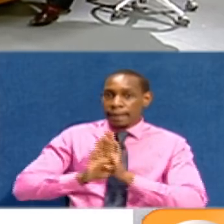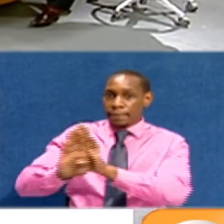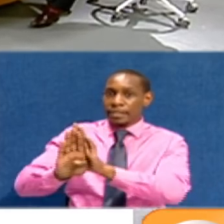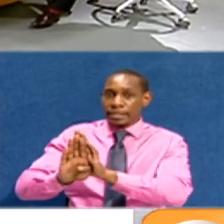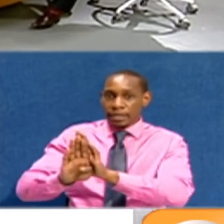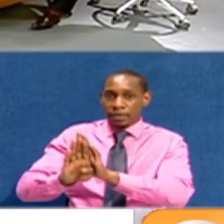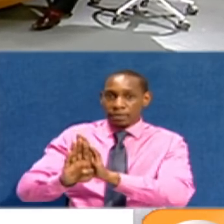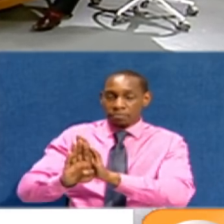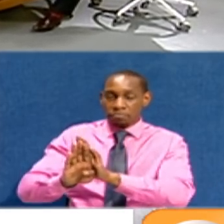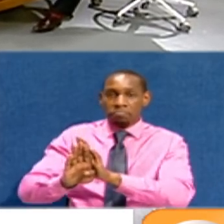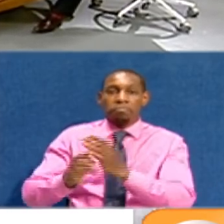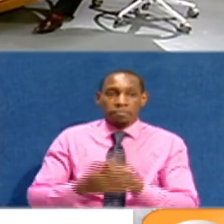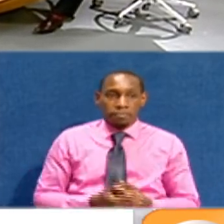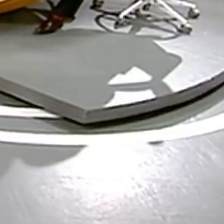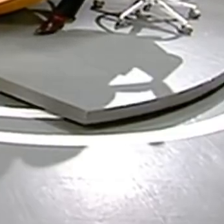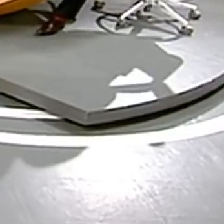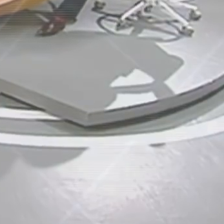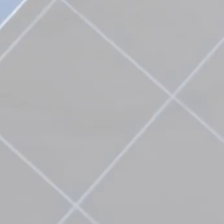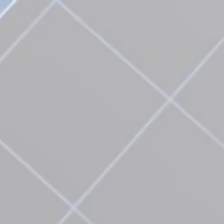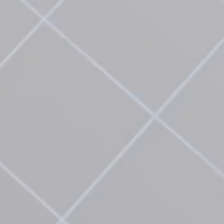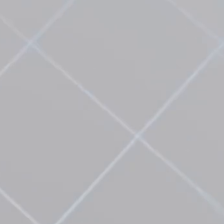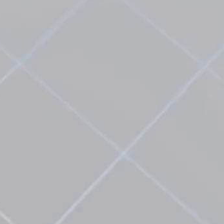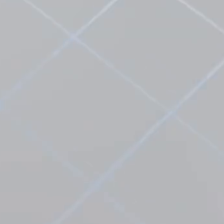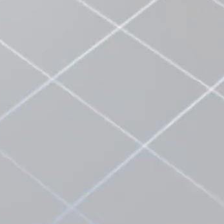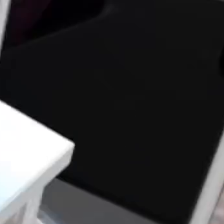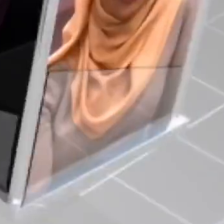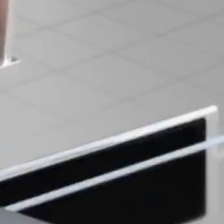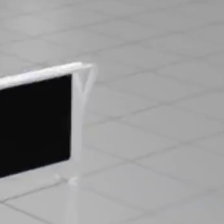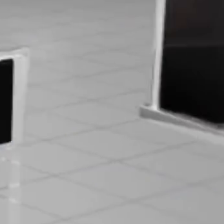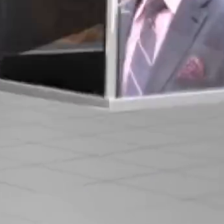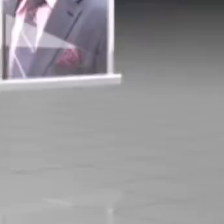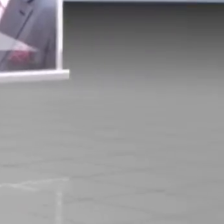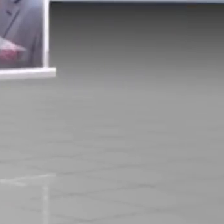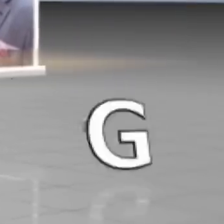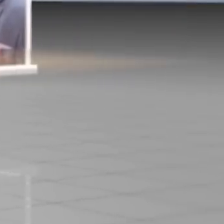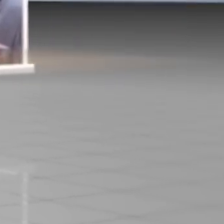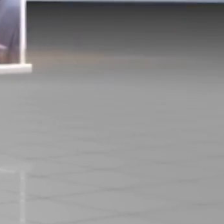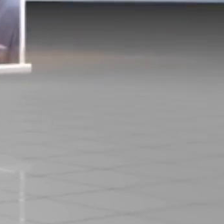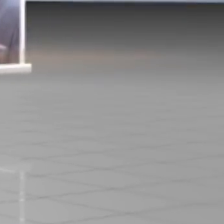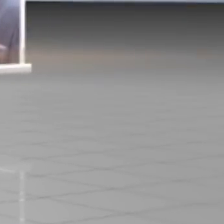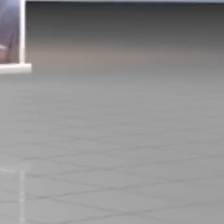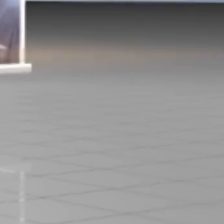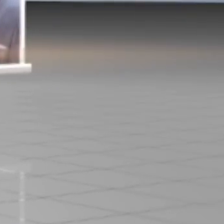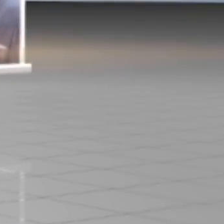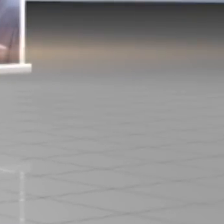betrayal on the bridge, or is it?